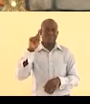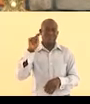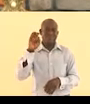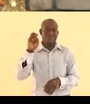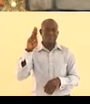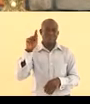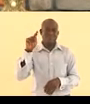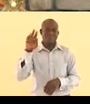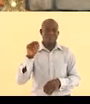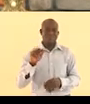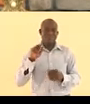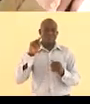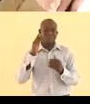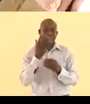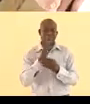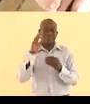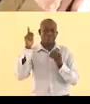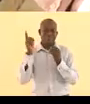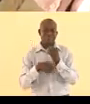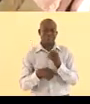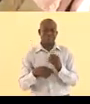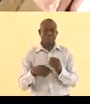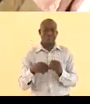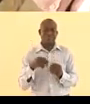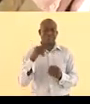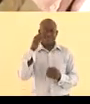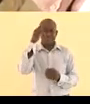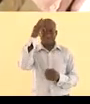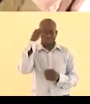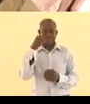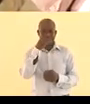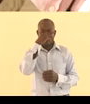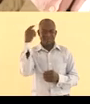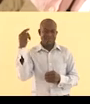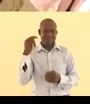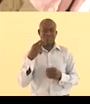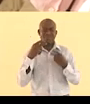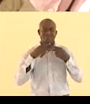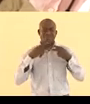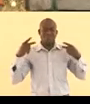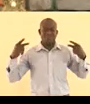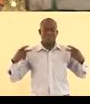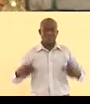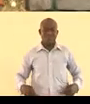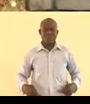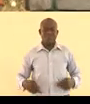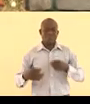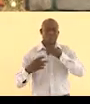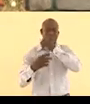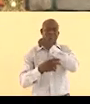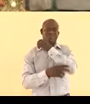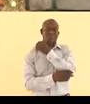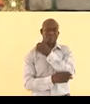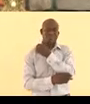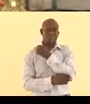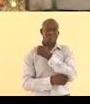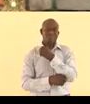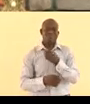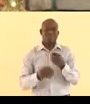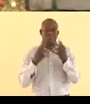centuries, that part of the discipline of the Catholic priest is poverty, obedience, and chastity.